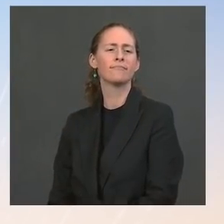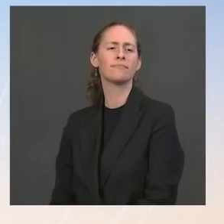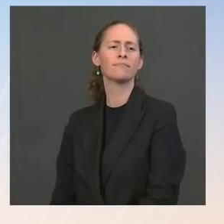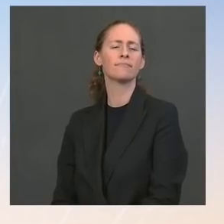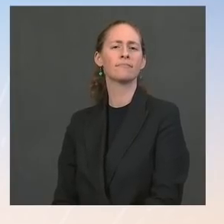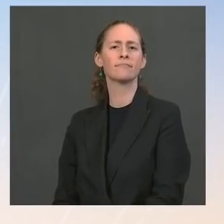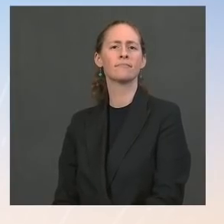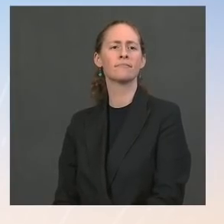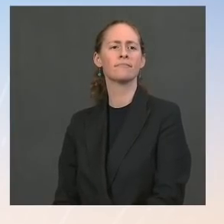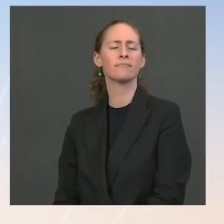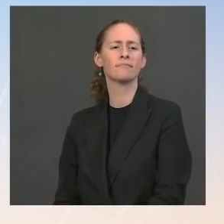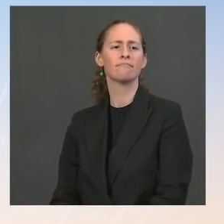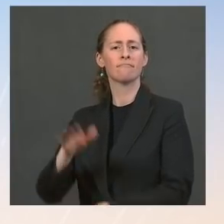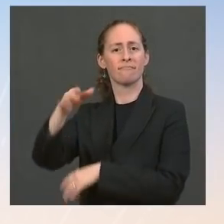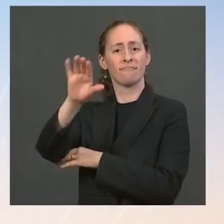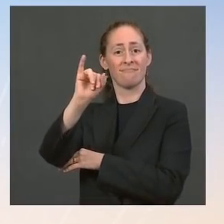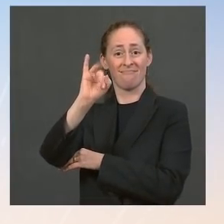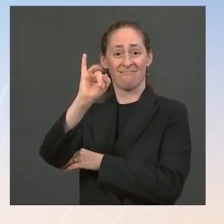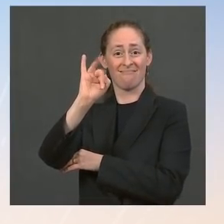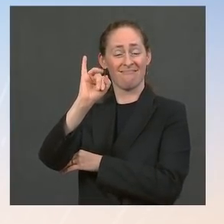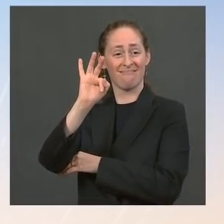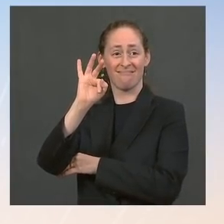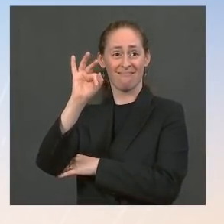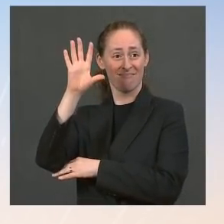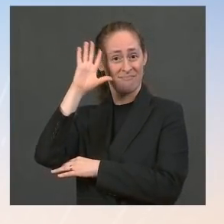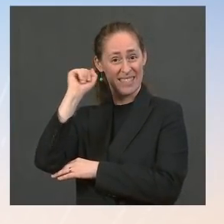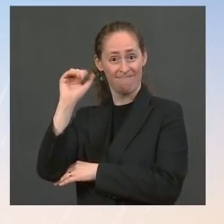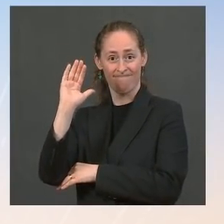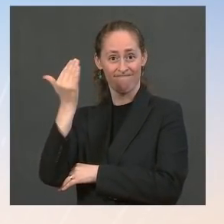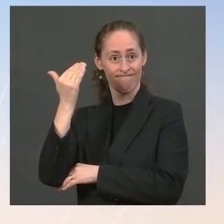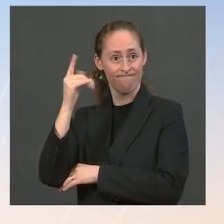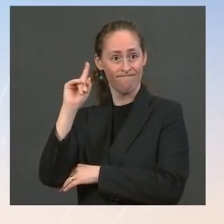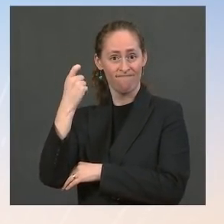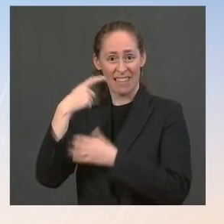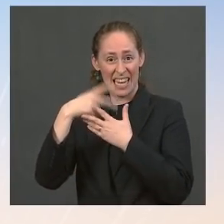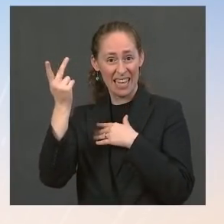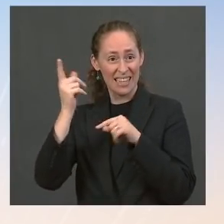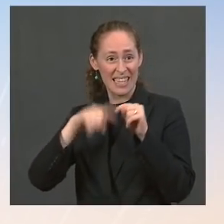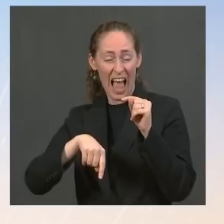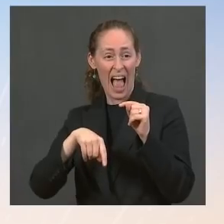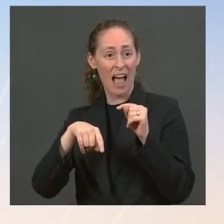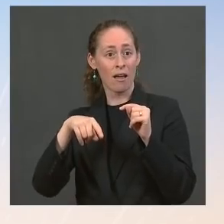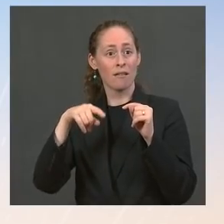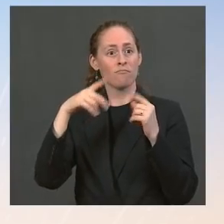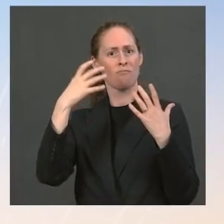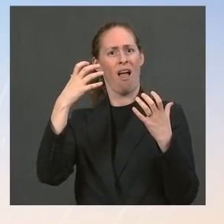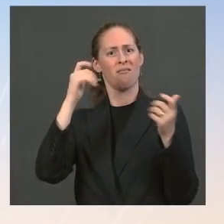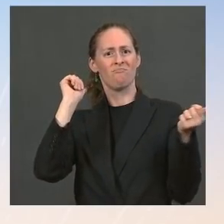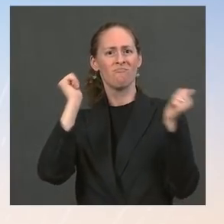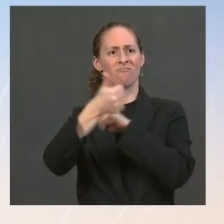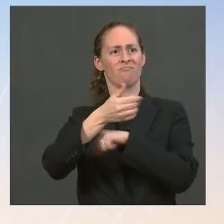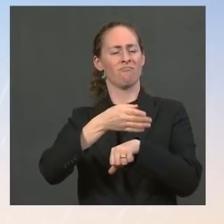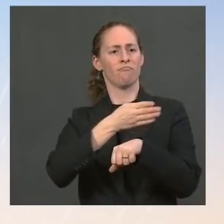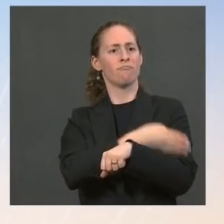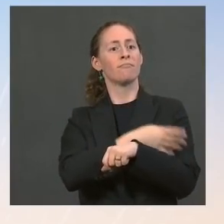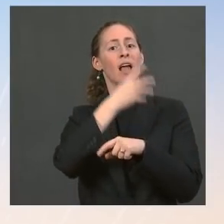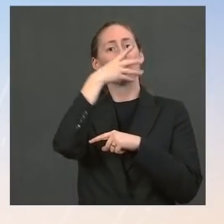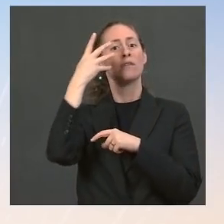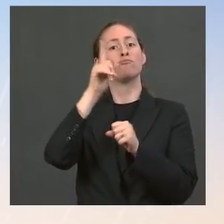he is unable to move forward on any of the sort of big sweeping promises that he made as a candidate